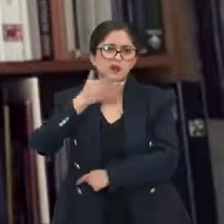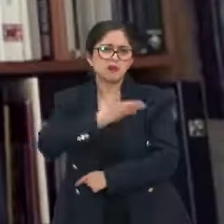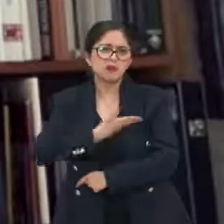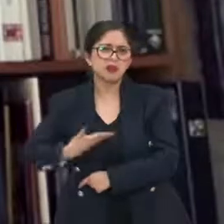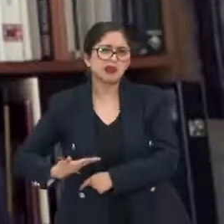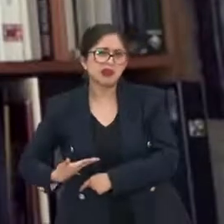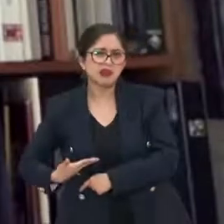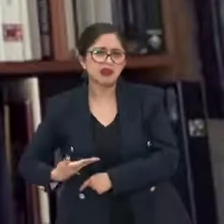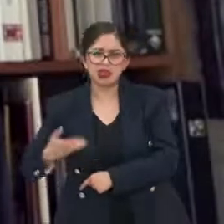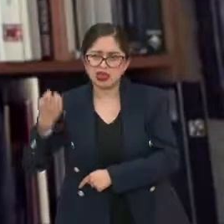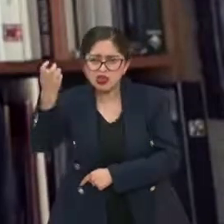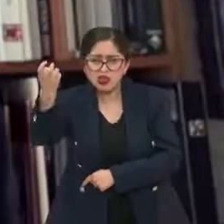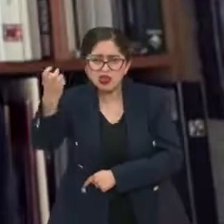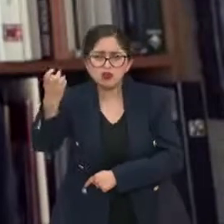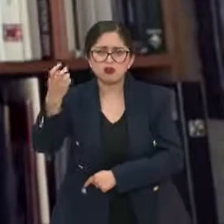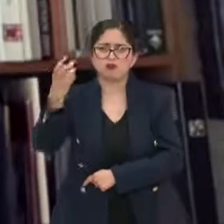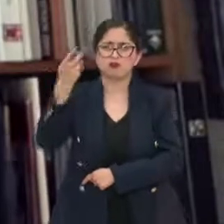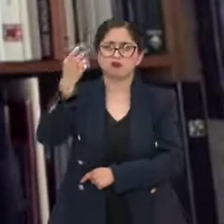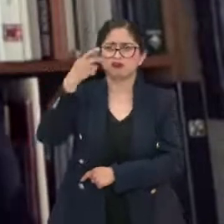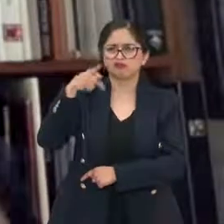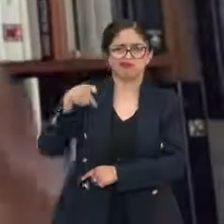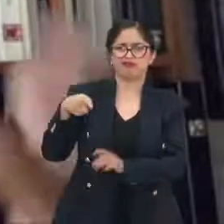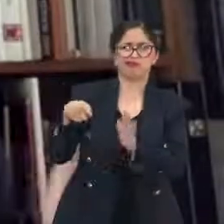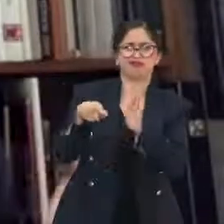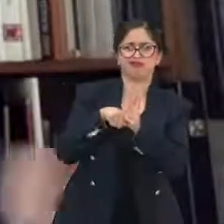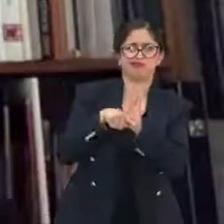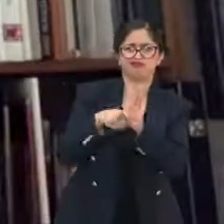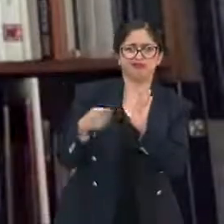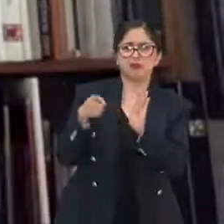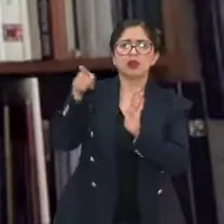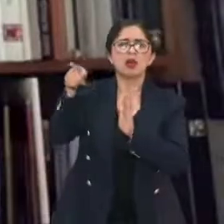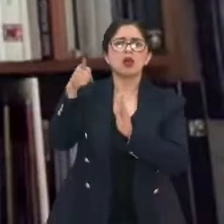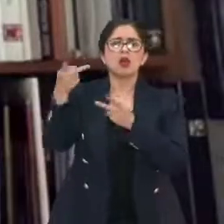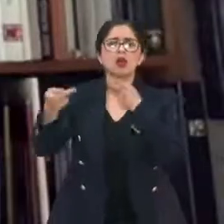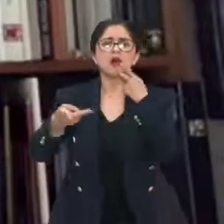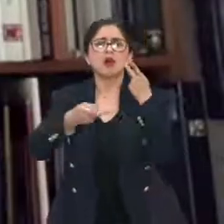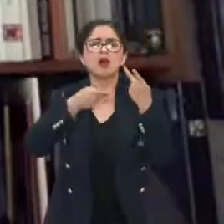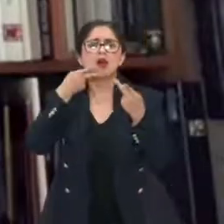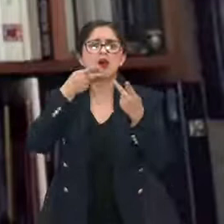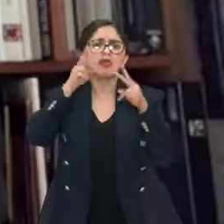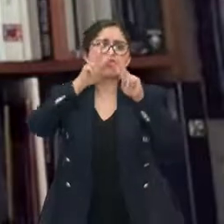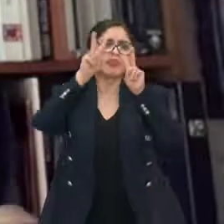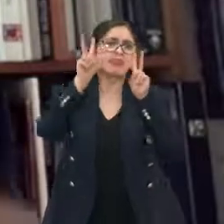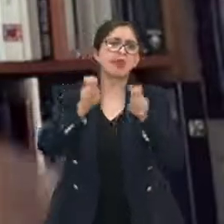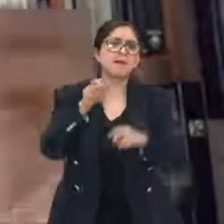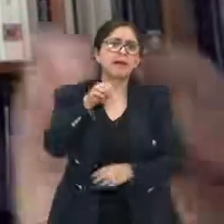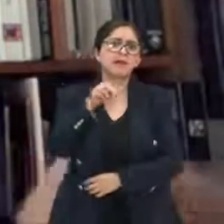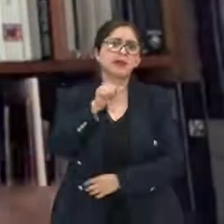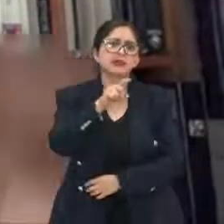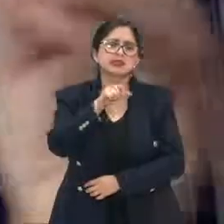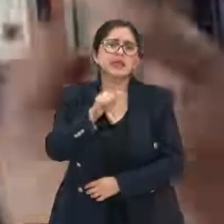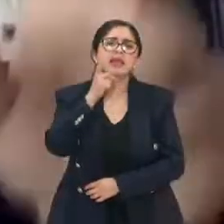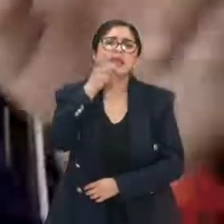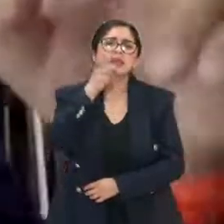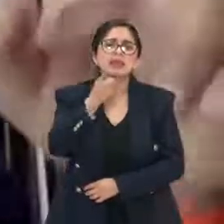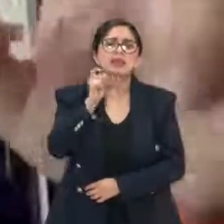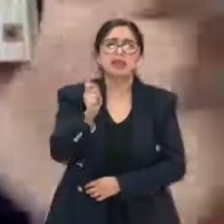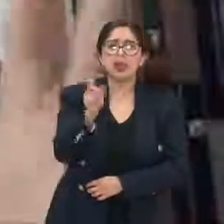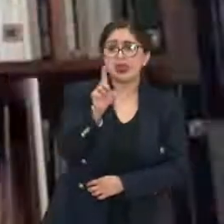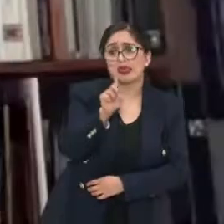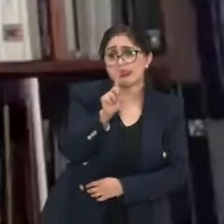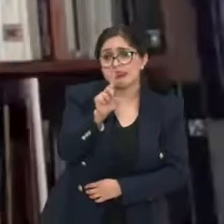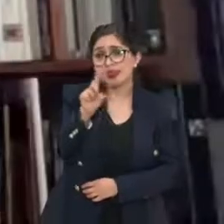And this decision of President Yanez was completely negative for us, because it made easier the mass